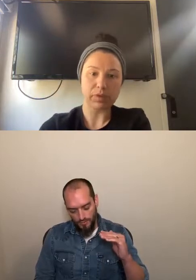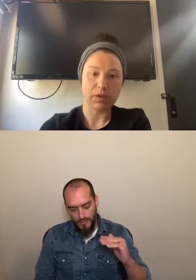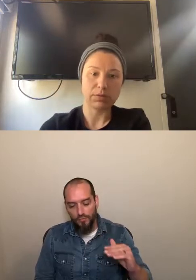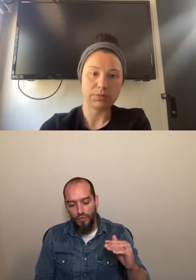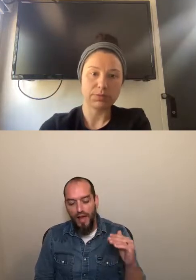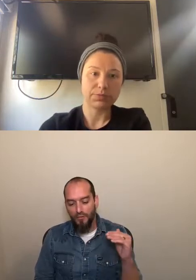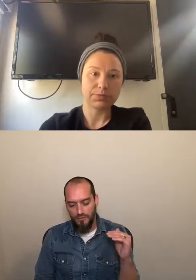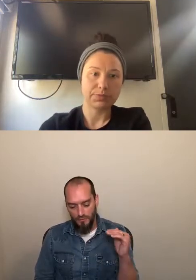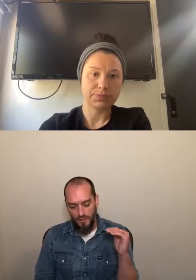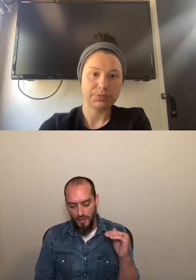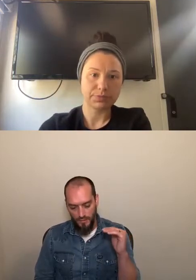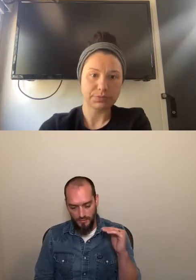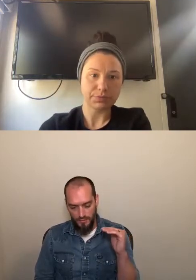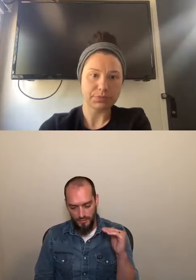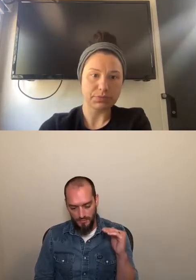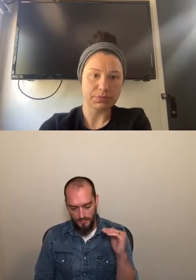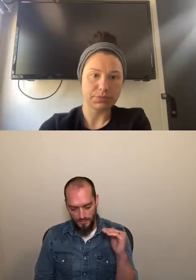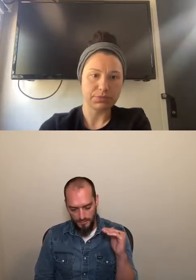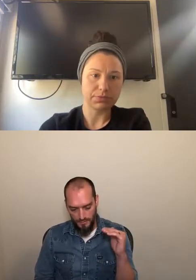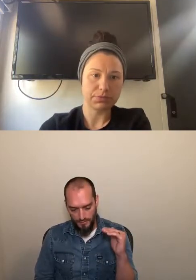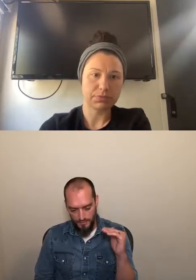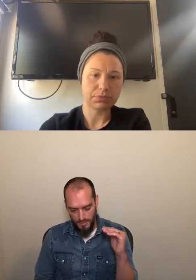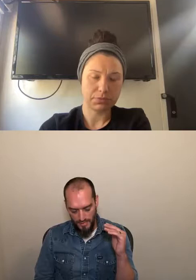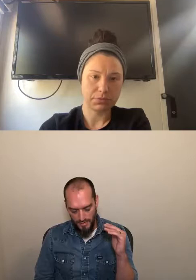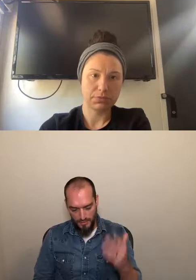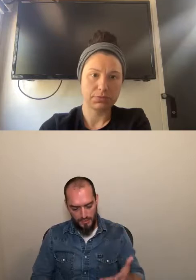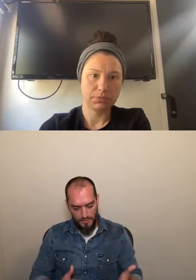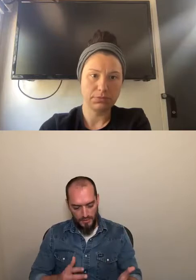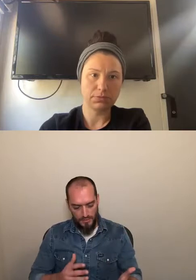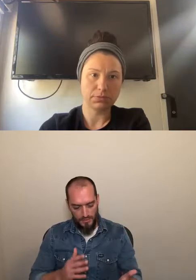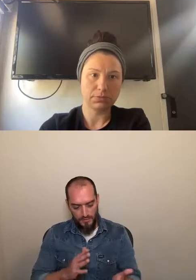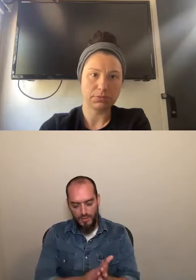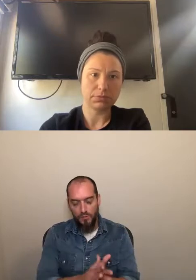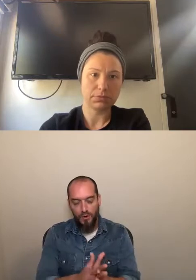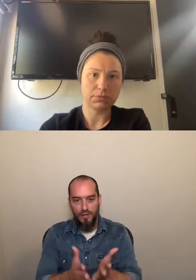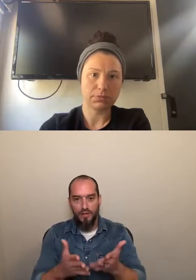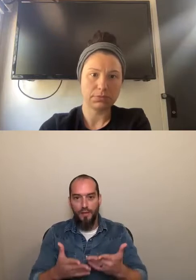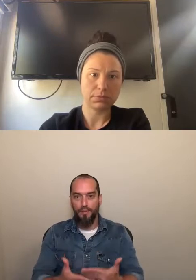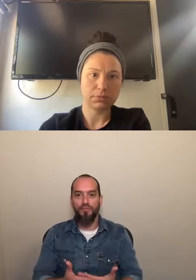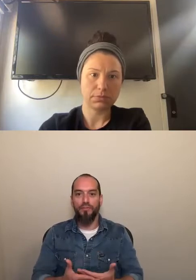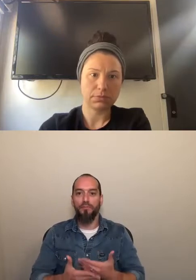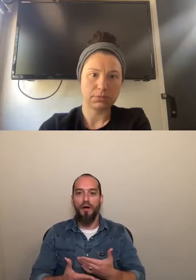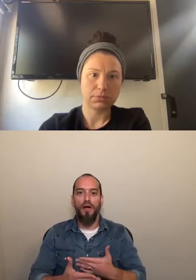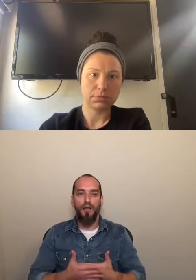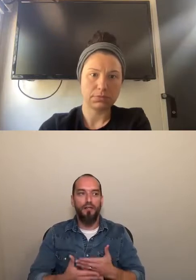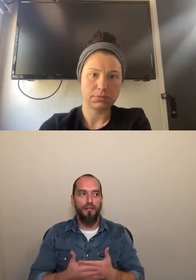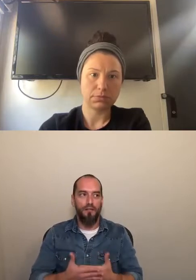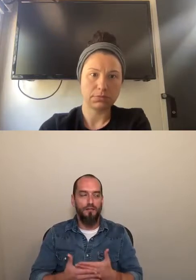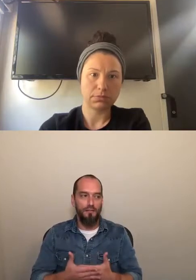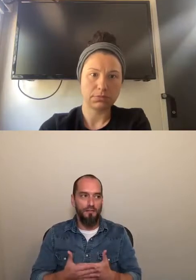so I have several thousand clients that, look, when I walk in and I meet them,